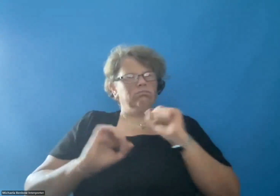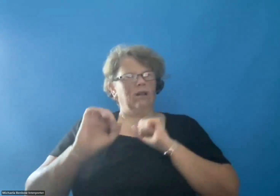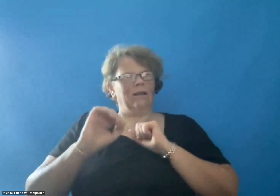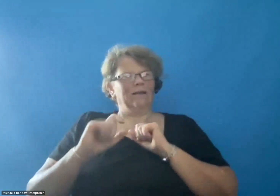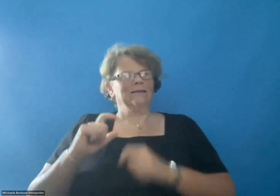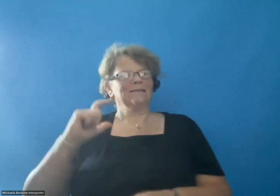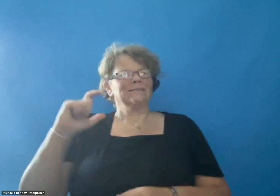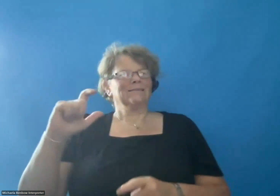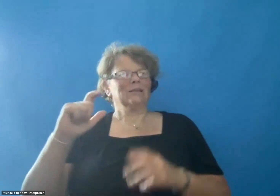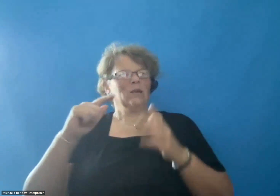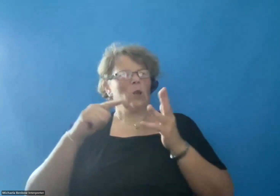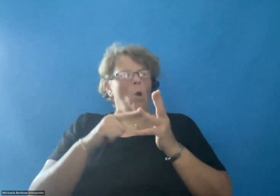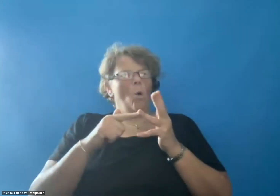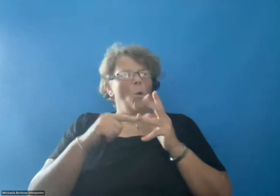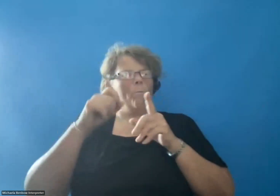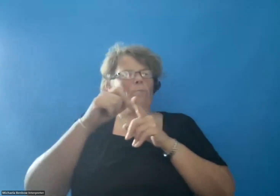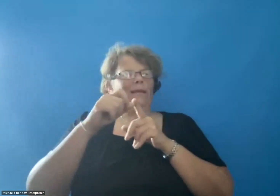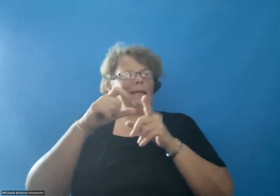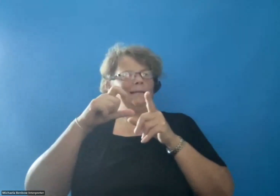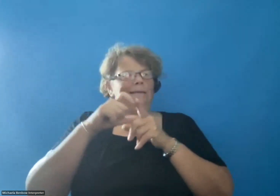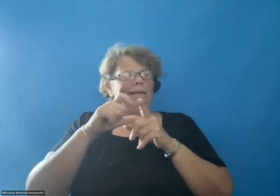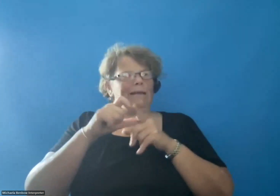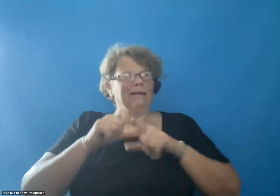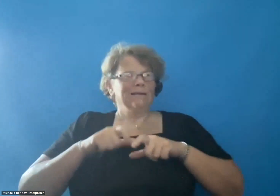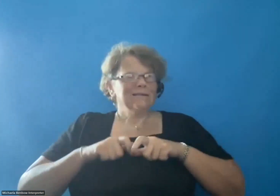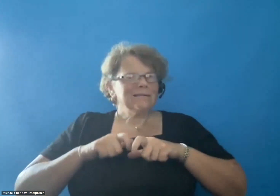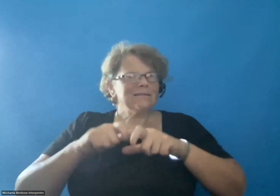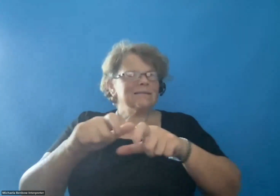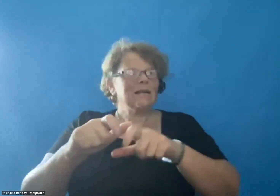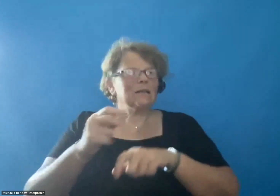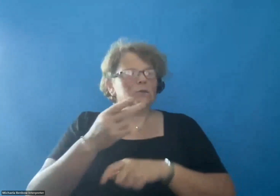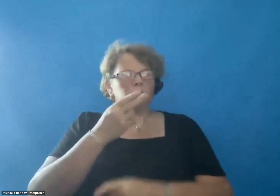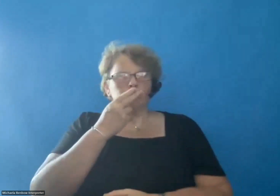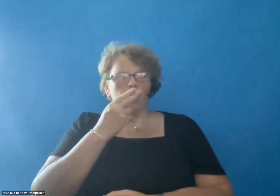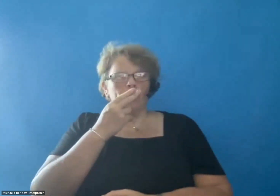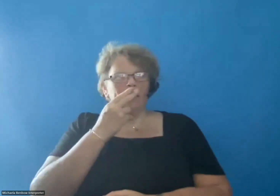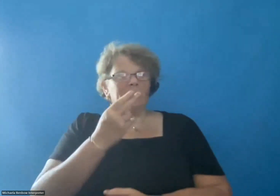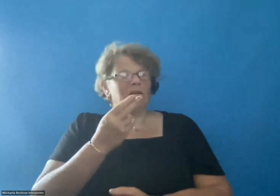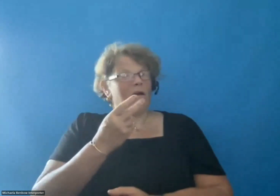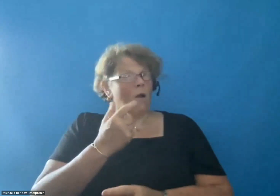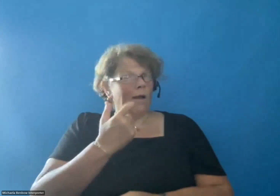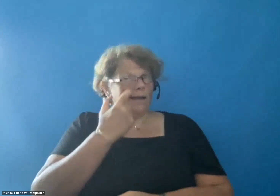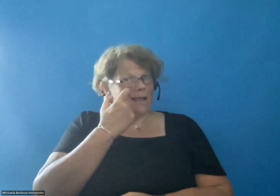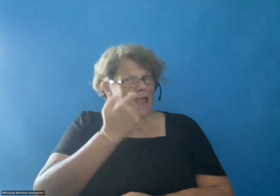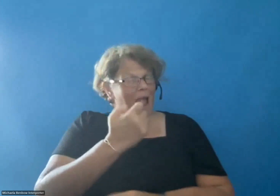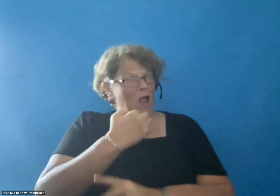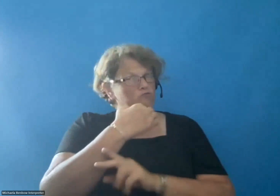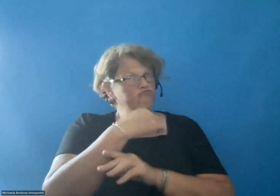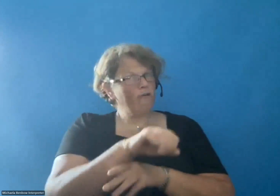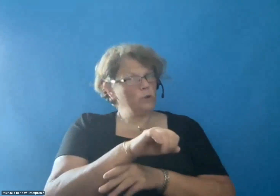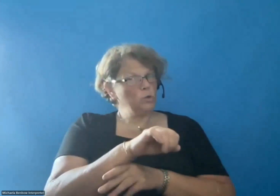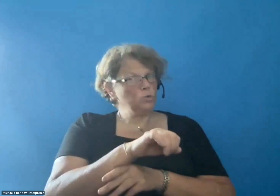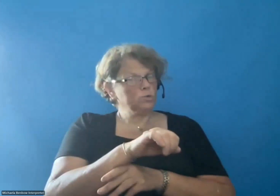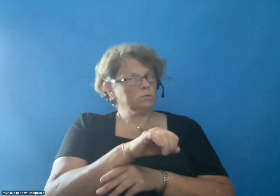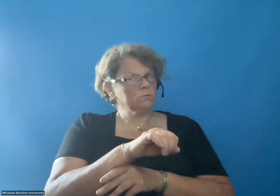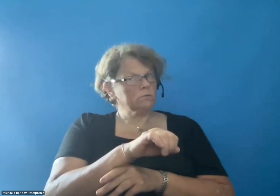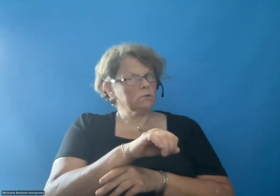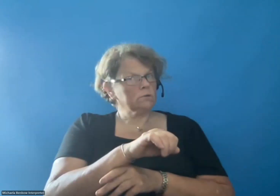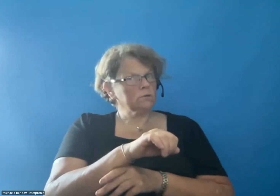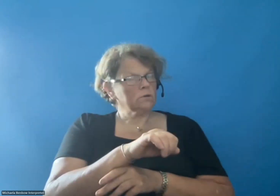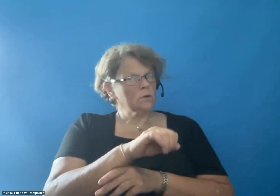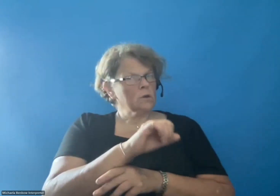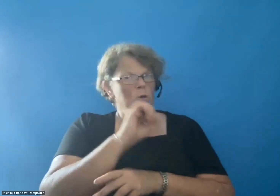person continuing to smoke knowing the damage it causes? And will care be refused to people who actively work against